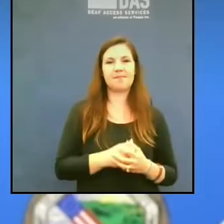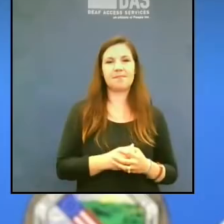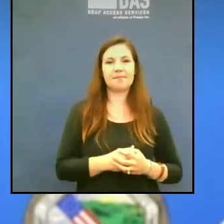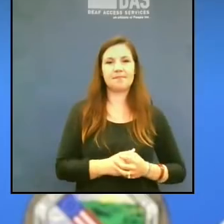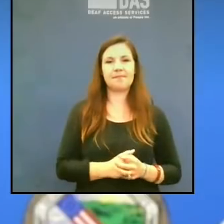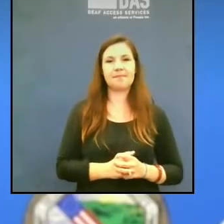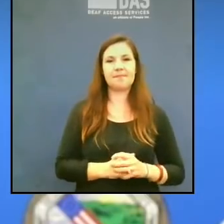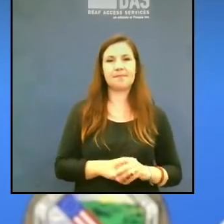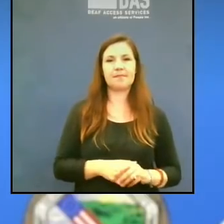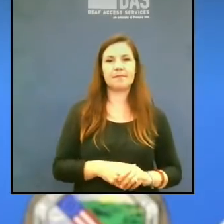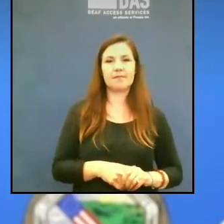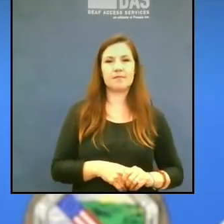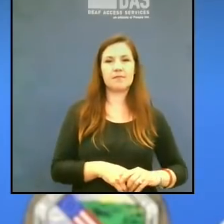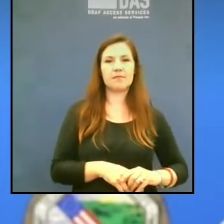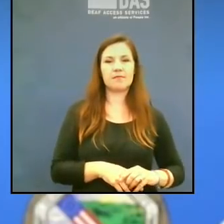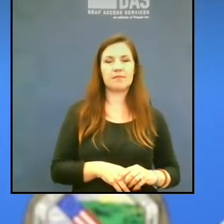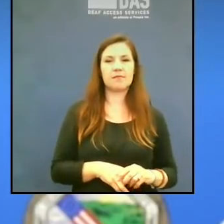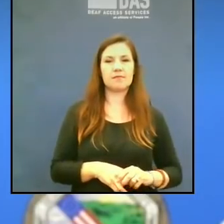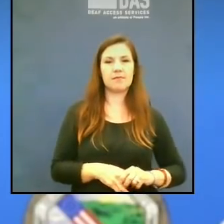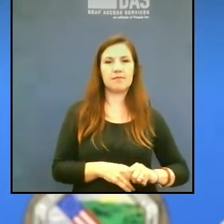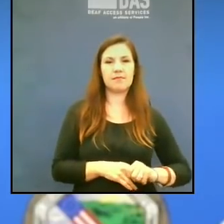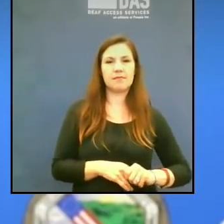1.